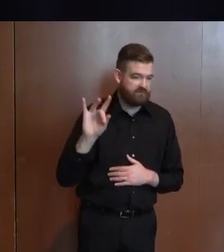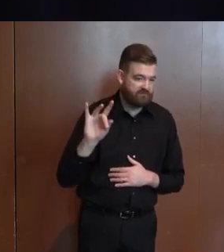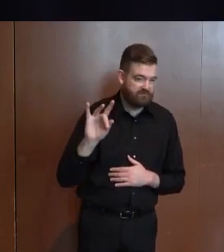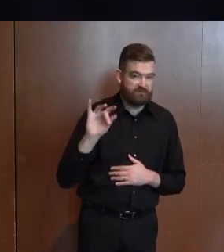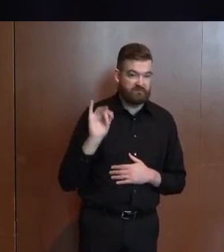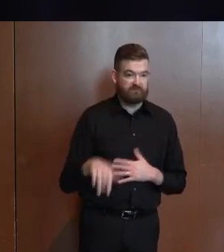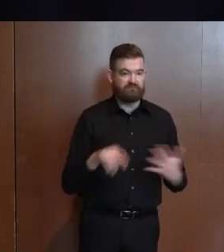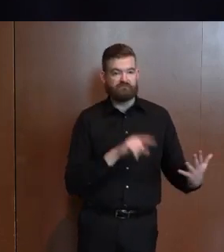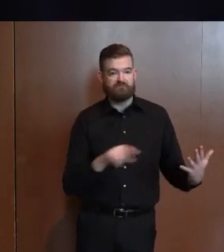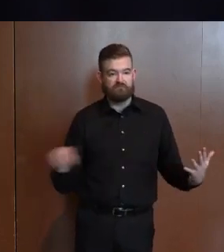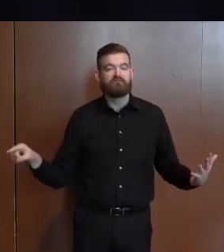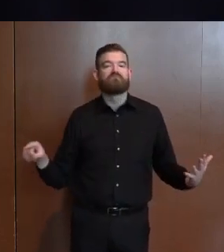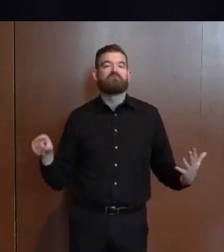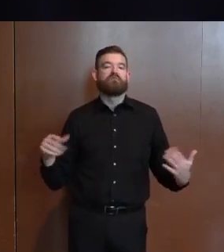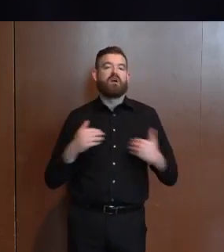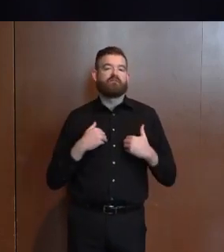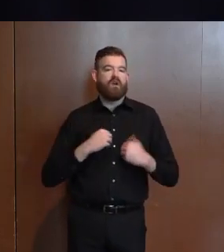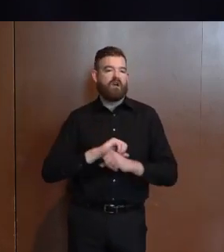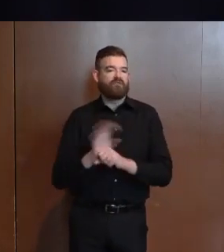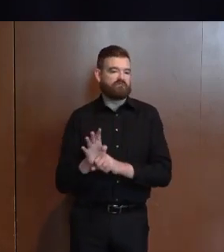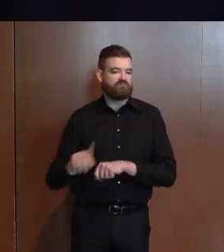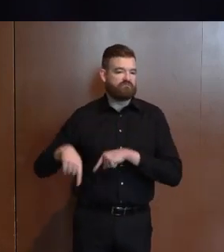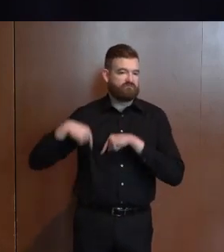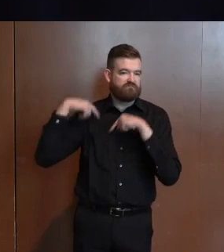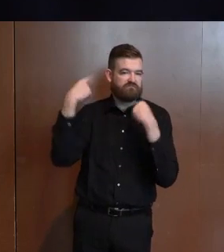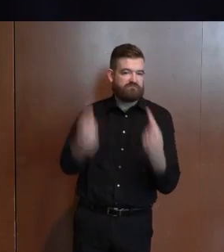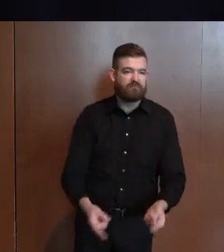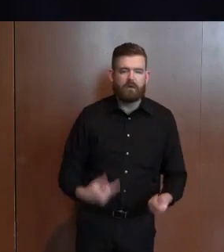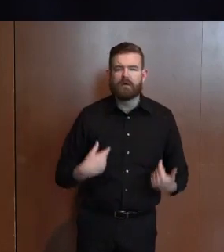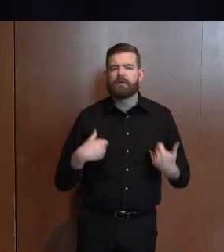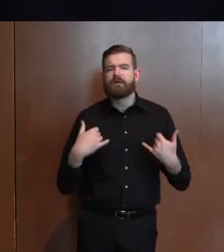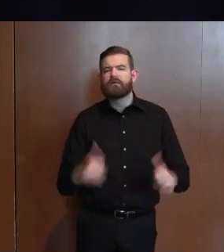still gathering information on